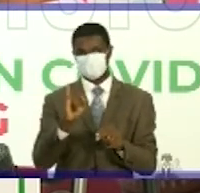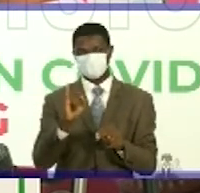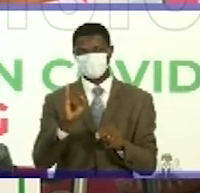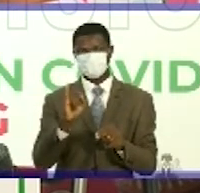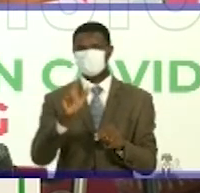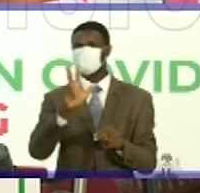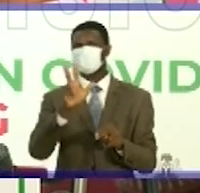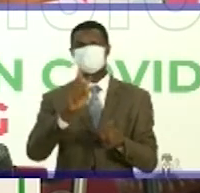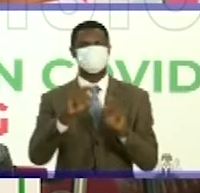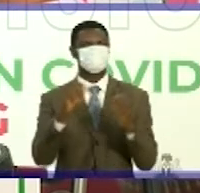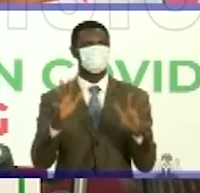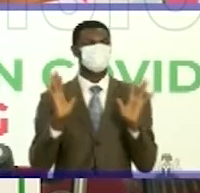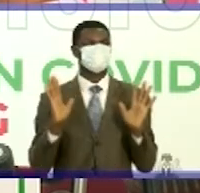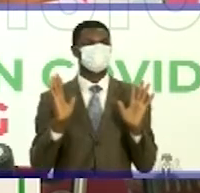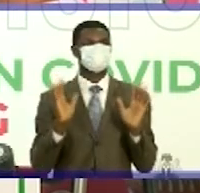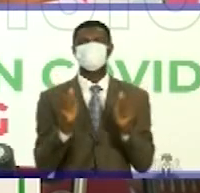With industry and labor,